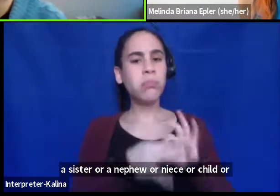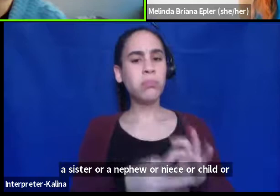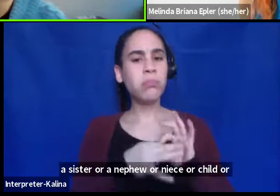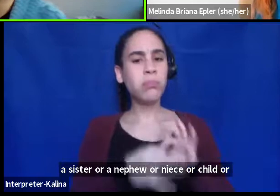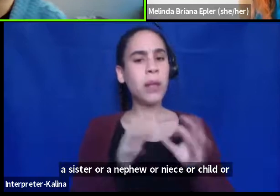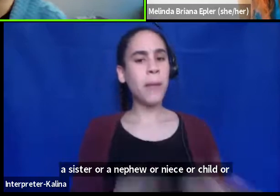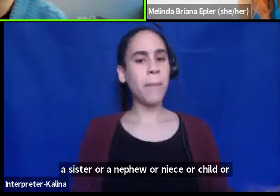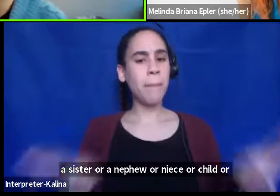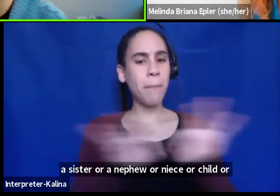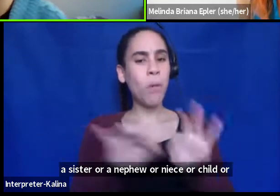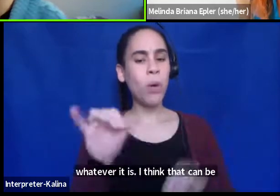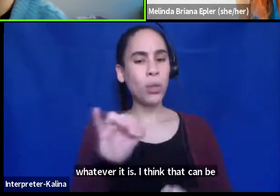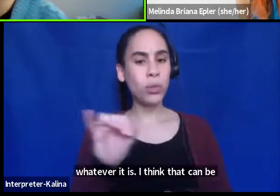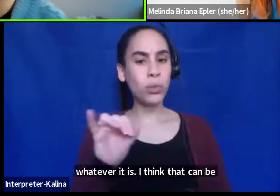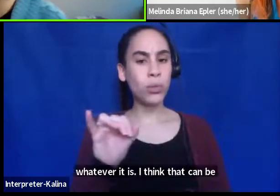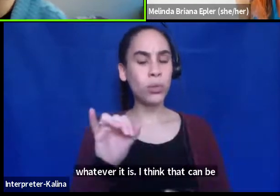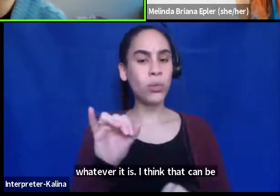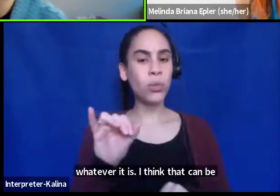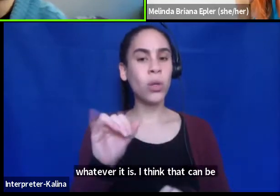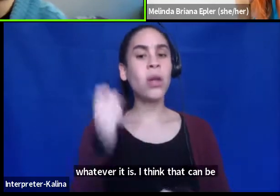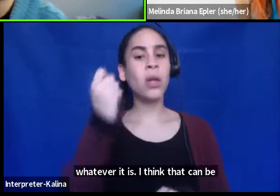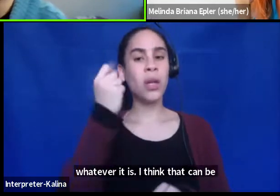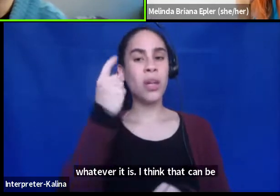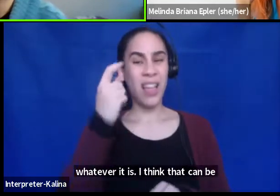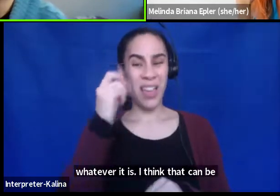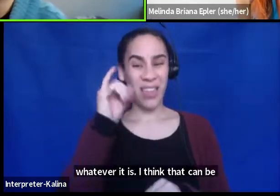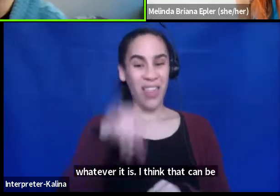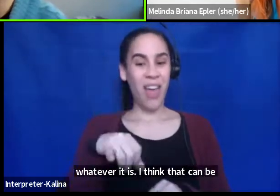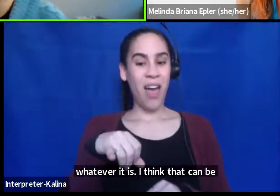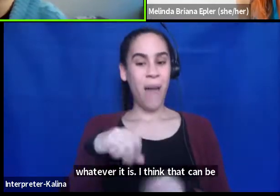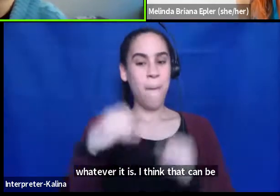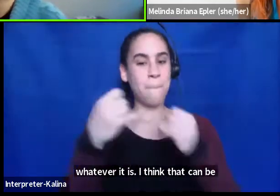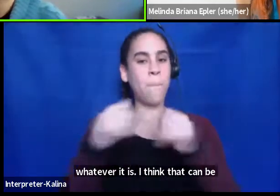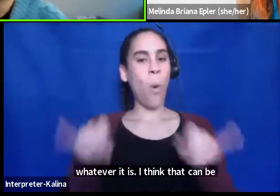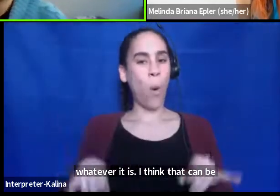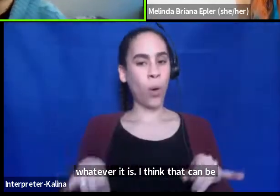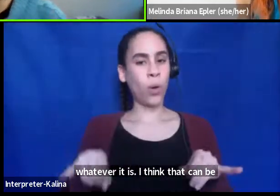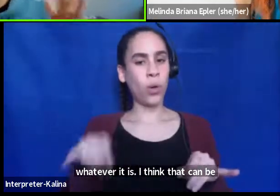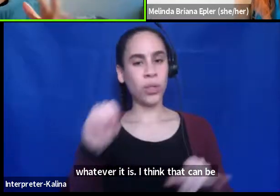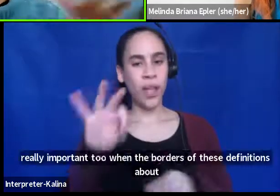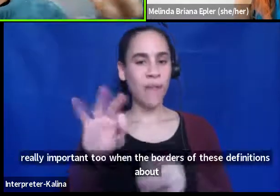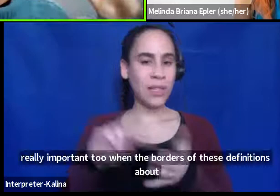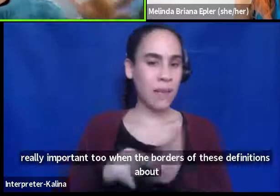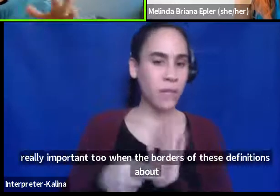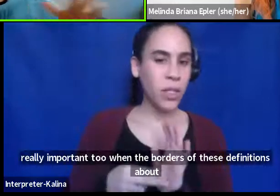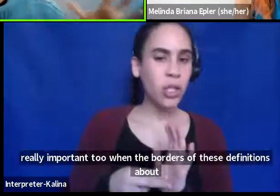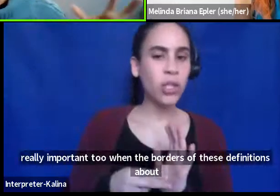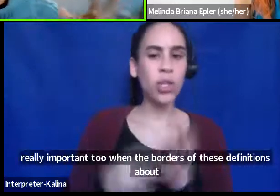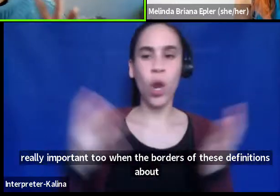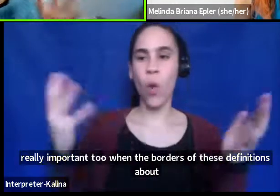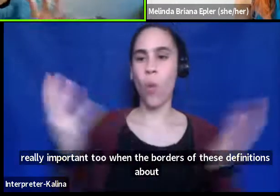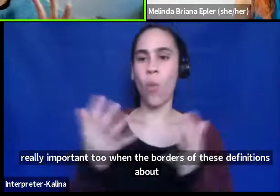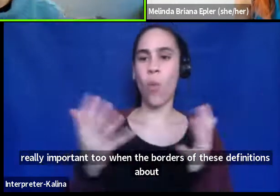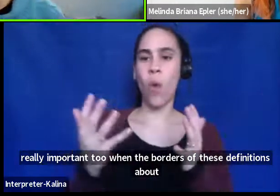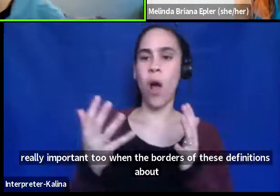the borders of these definitions about what constitutes diversity work are sort of